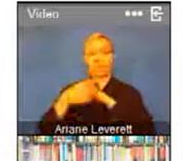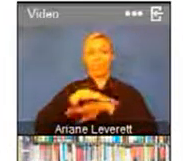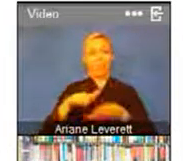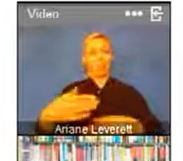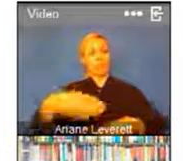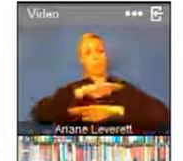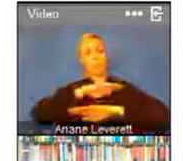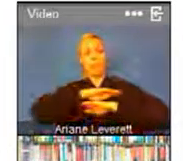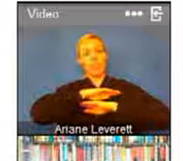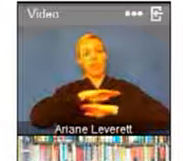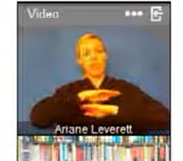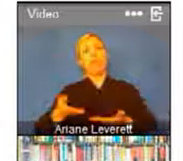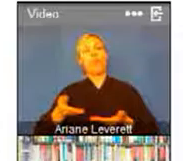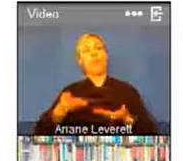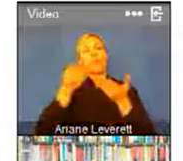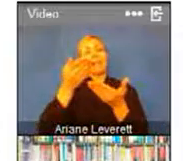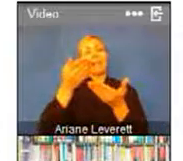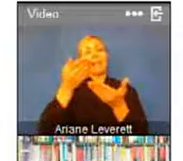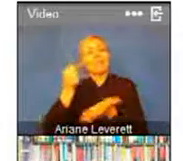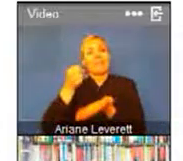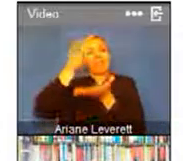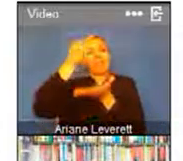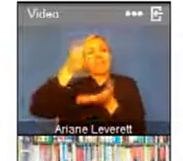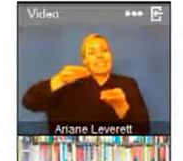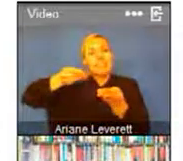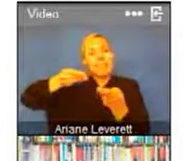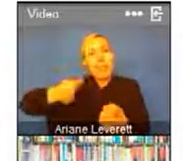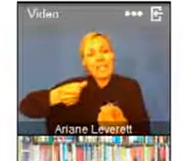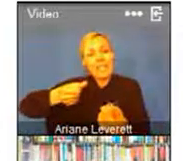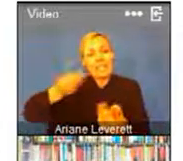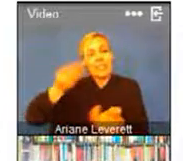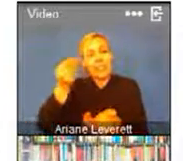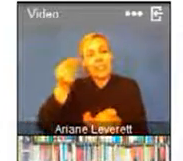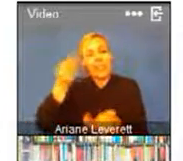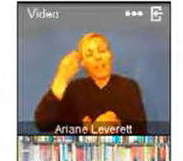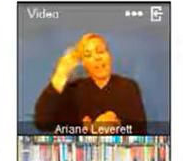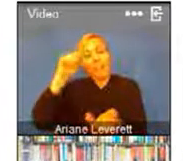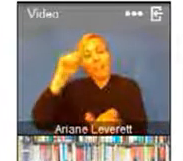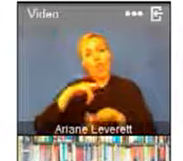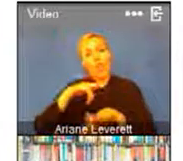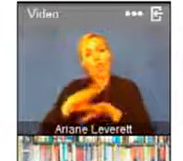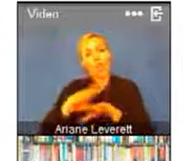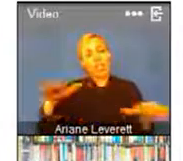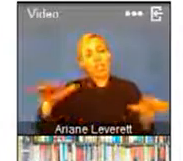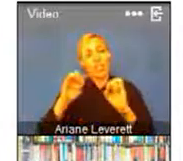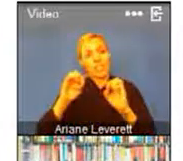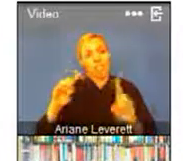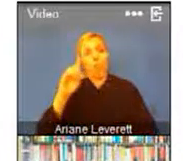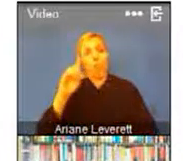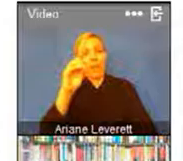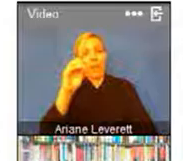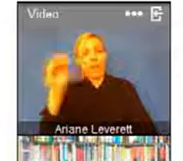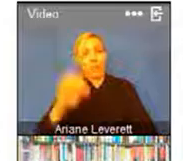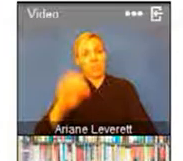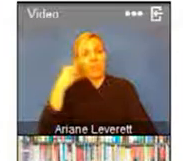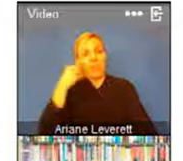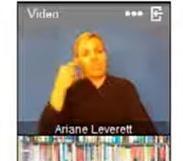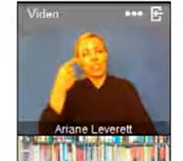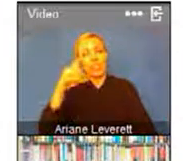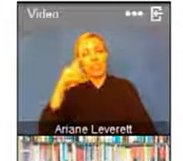countries participate. Here, a positive relationship between the school performance of 15 years old youth and